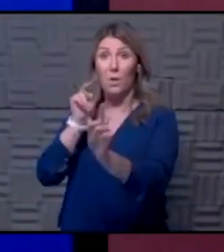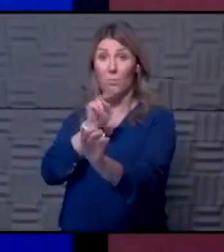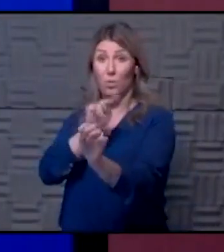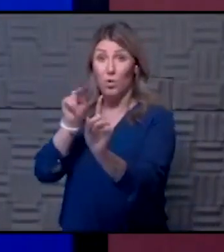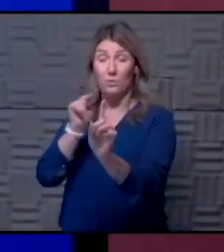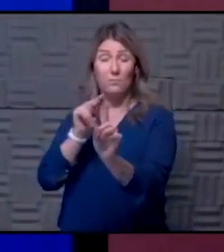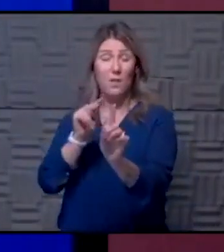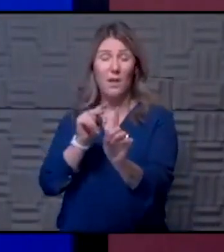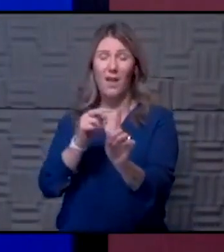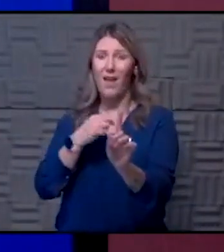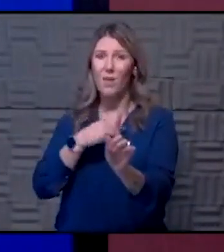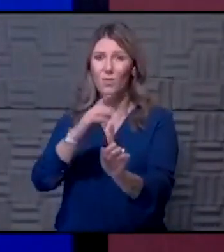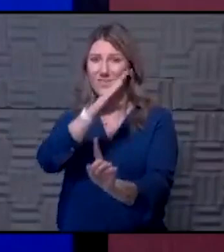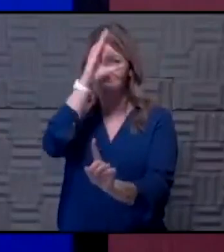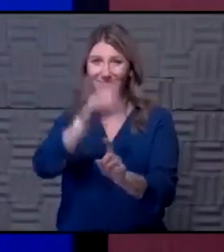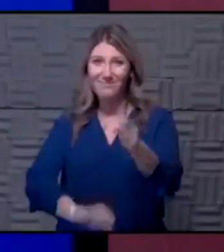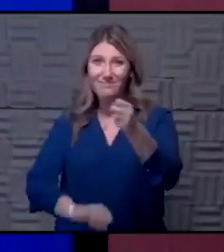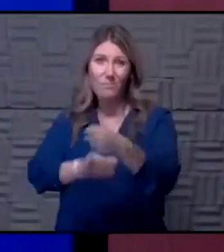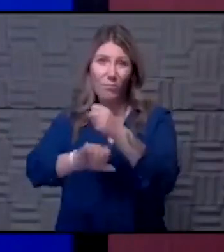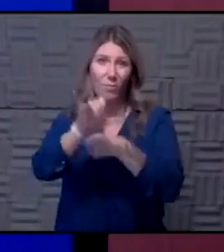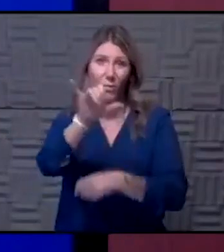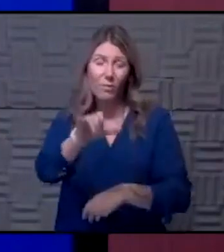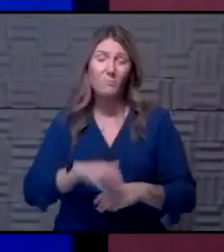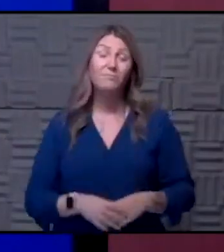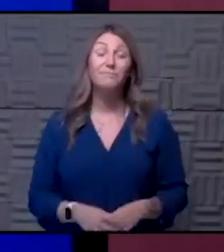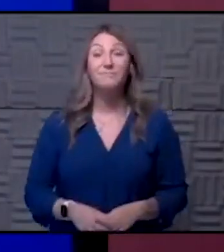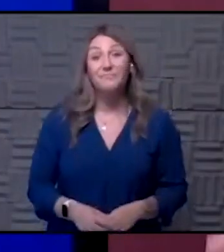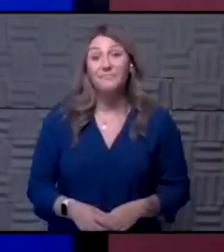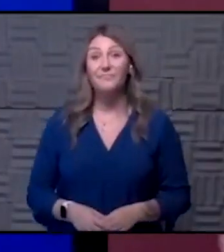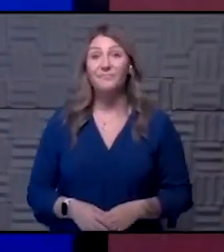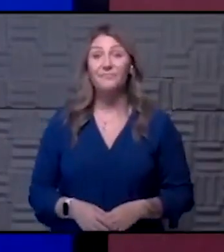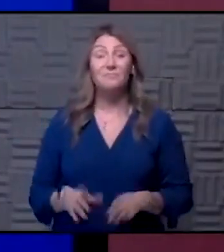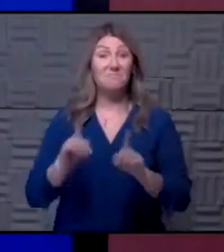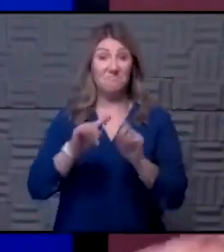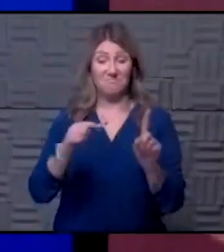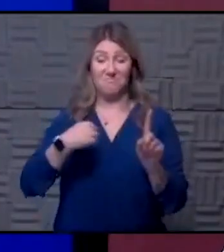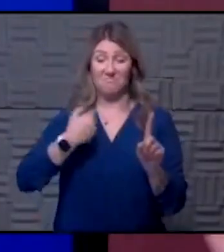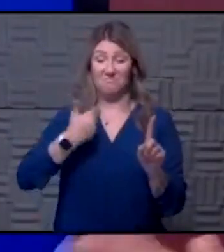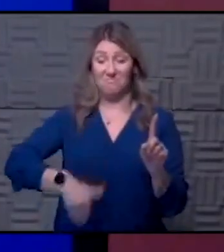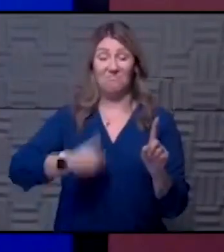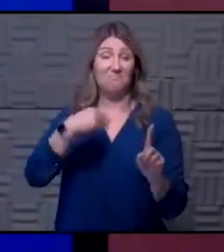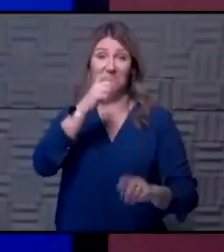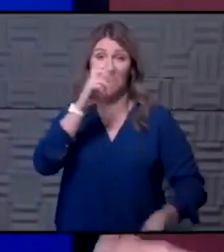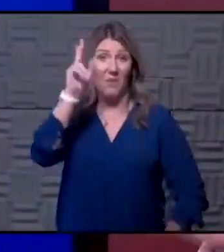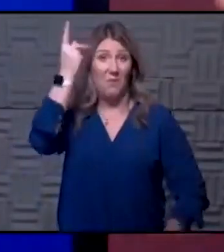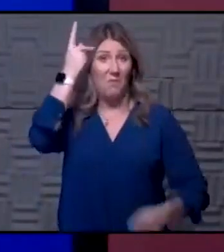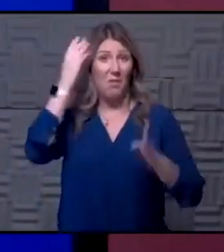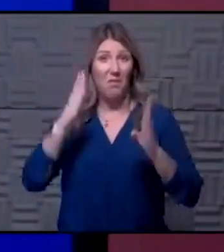I could not support that. But again, I'm not a politician. I'm not in that